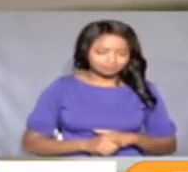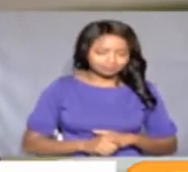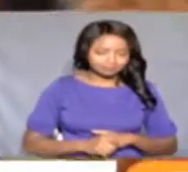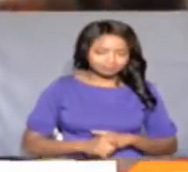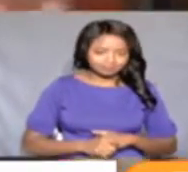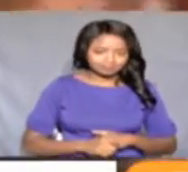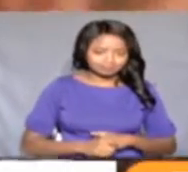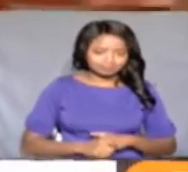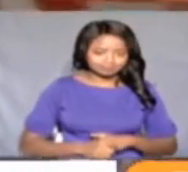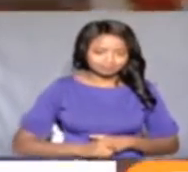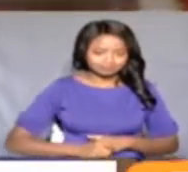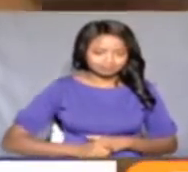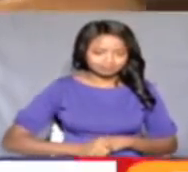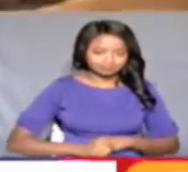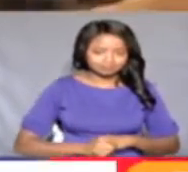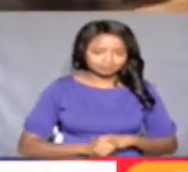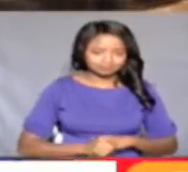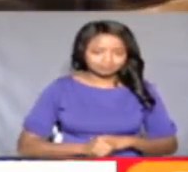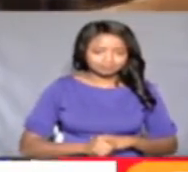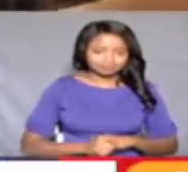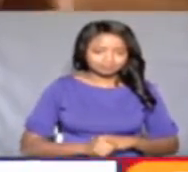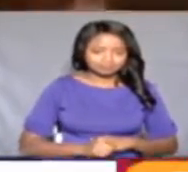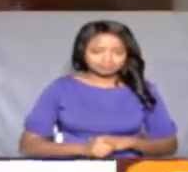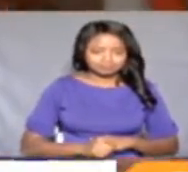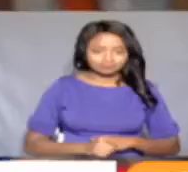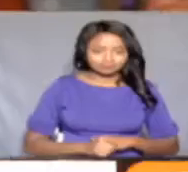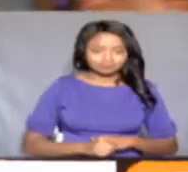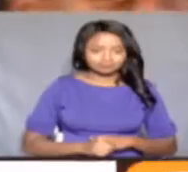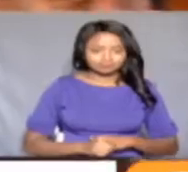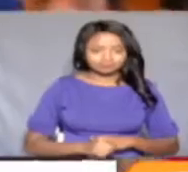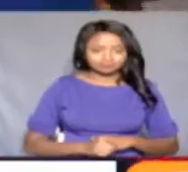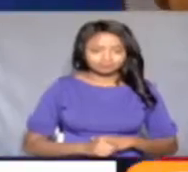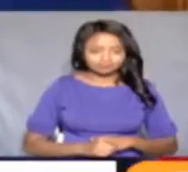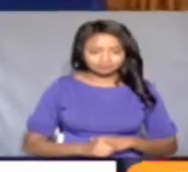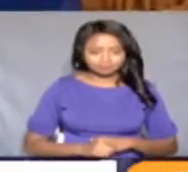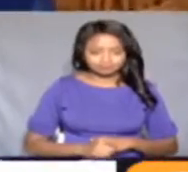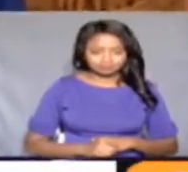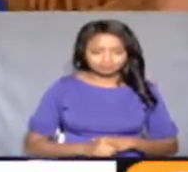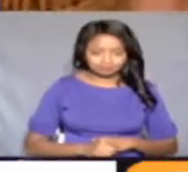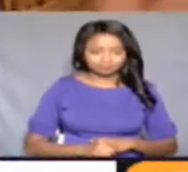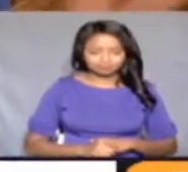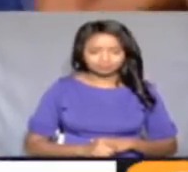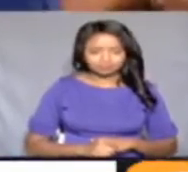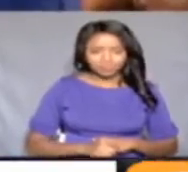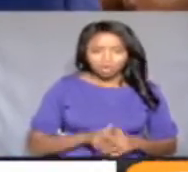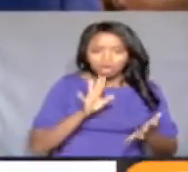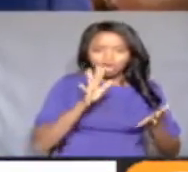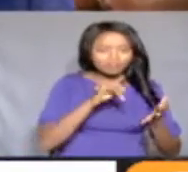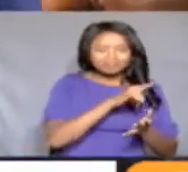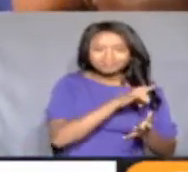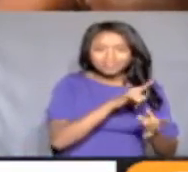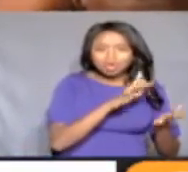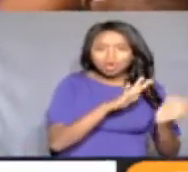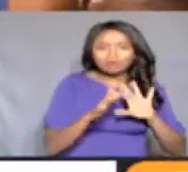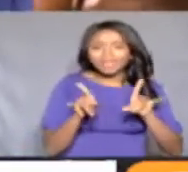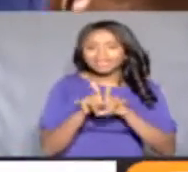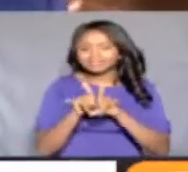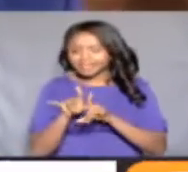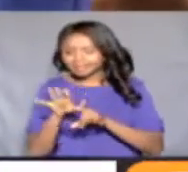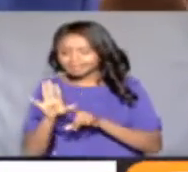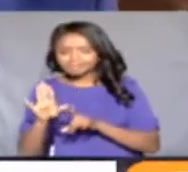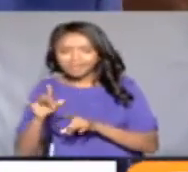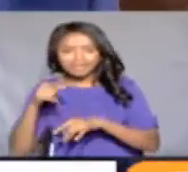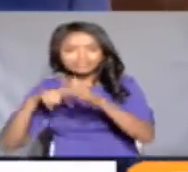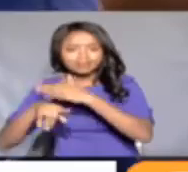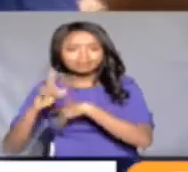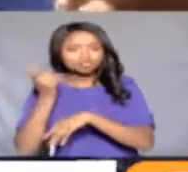you. Na nadhani hiyo pia it boils down to the prescription. Ukienda kwa pharmacy unaambiwa kunywa tembe